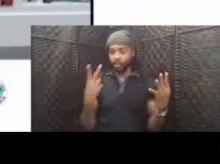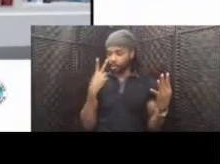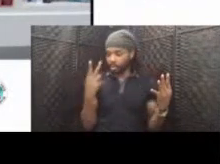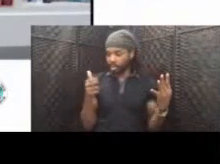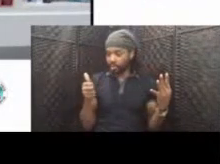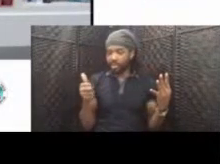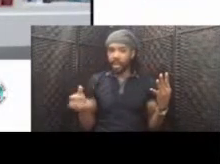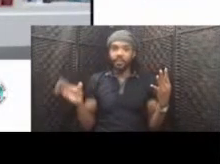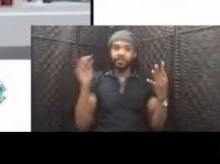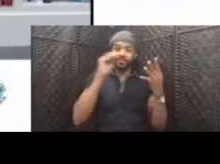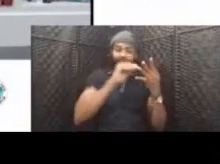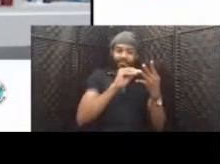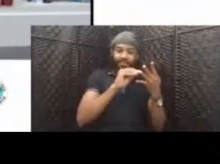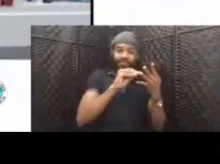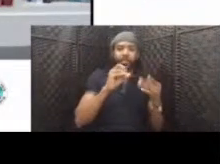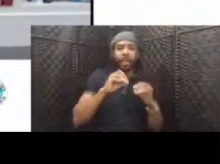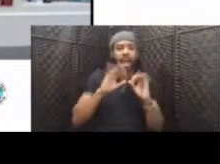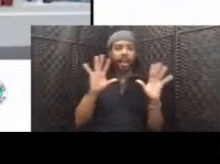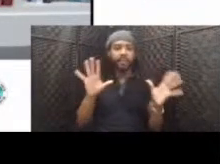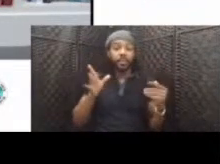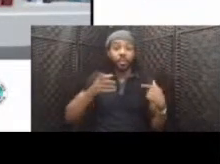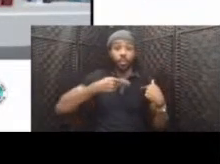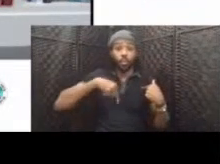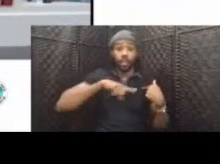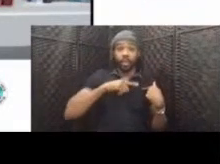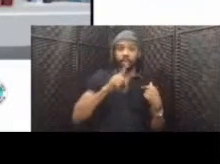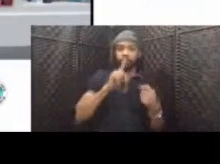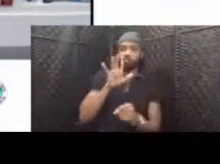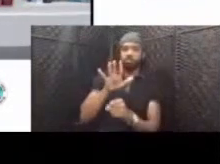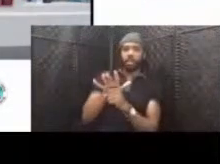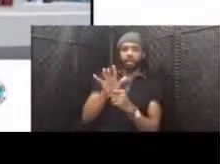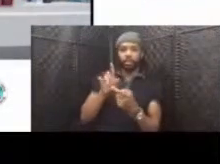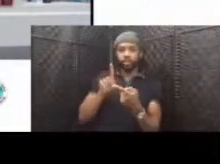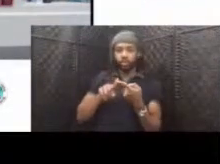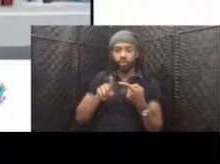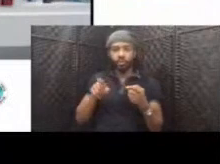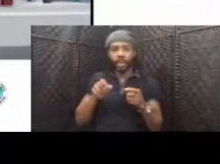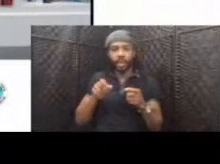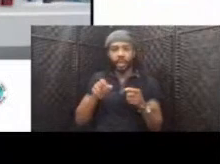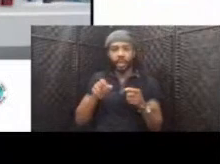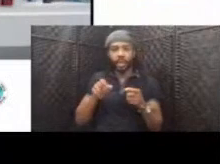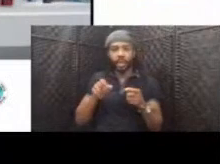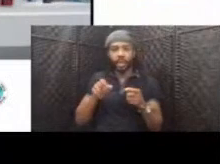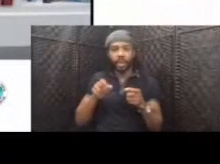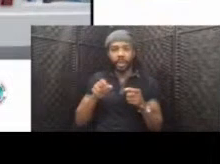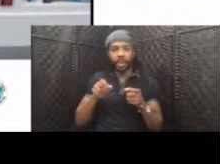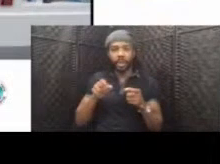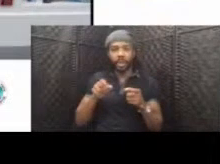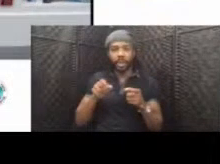so obviously we who are committed to ensuring all of our